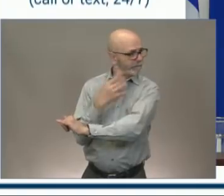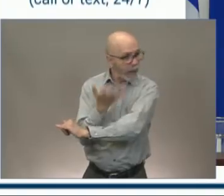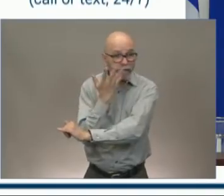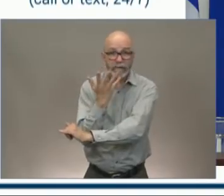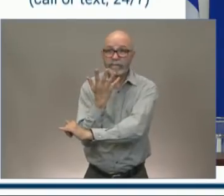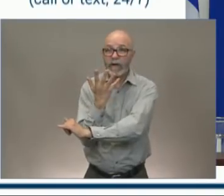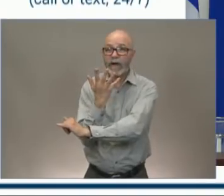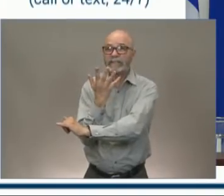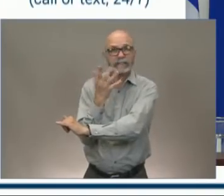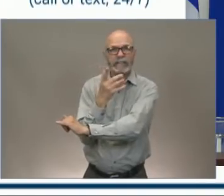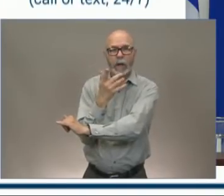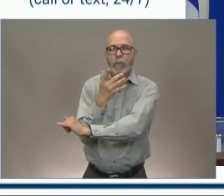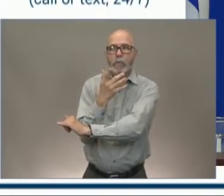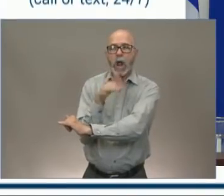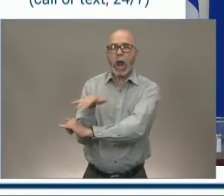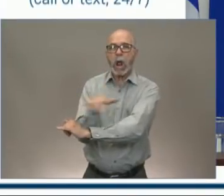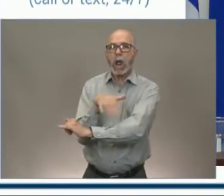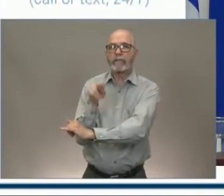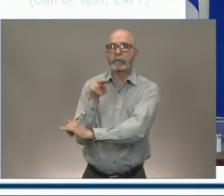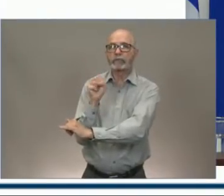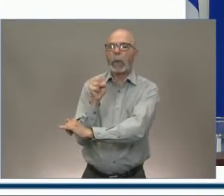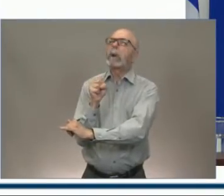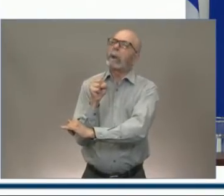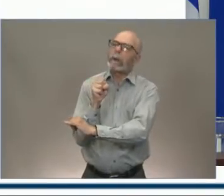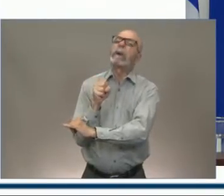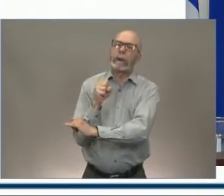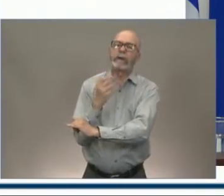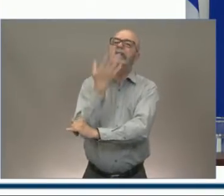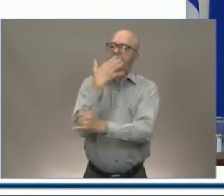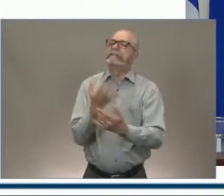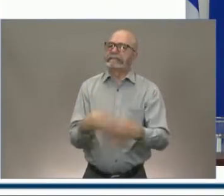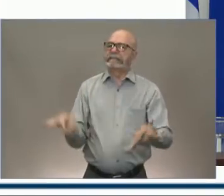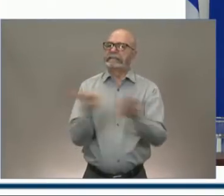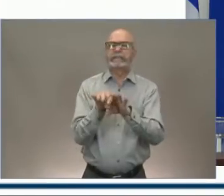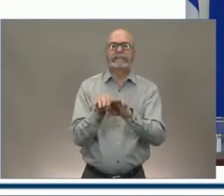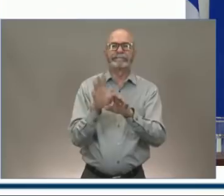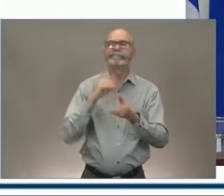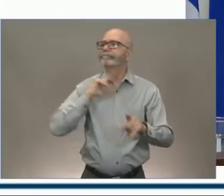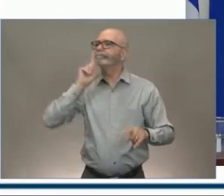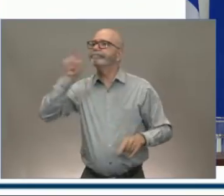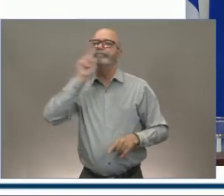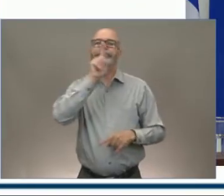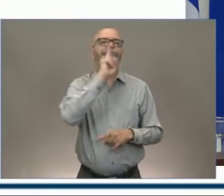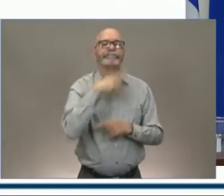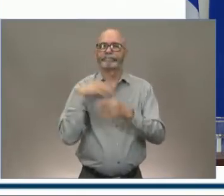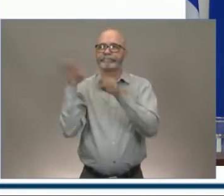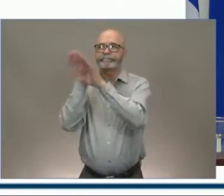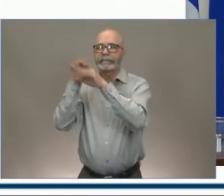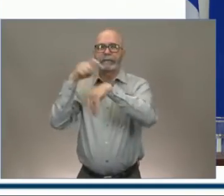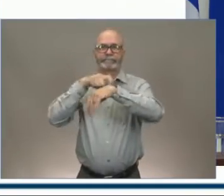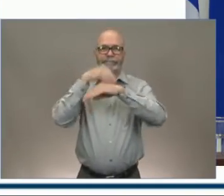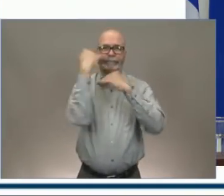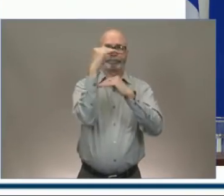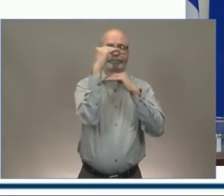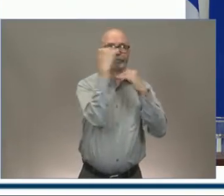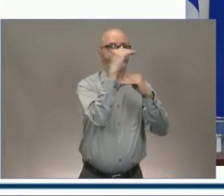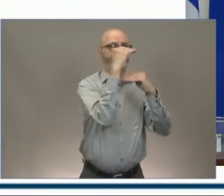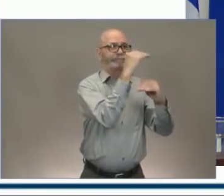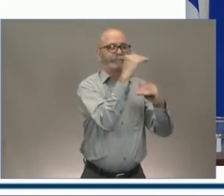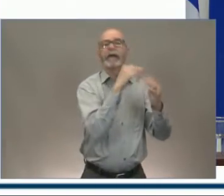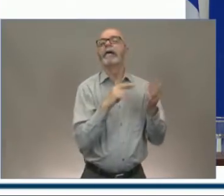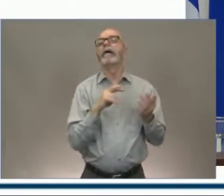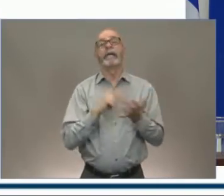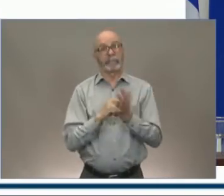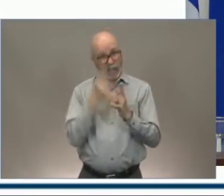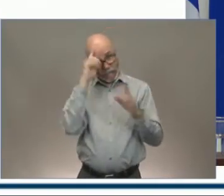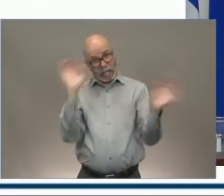last week to announce some limited restrictions. These decisions are not taken lightly because we understand the impact on